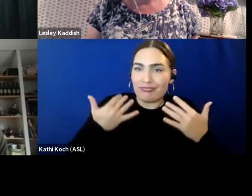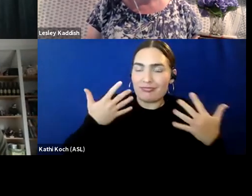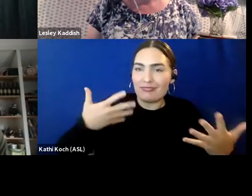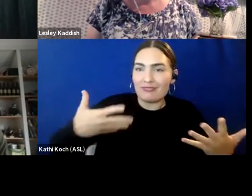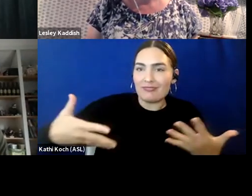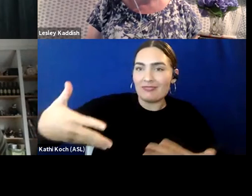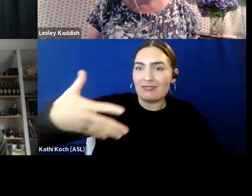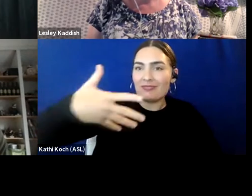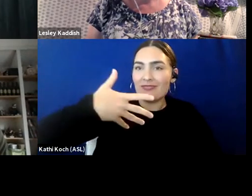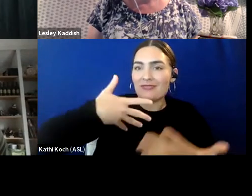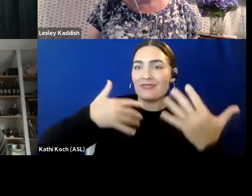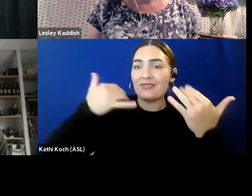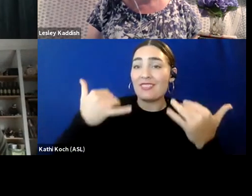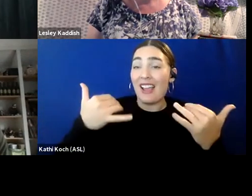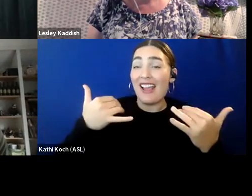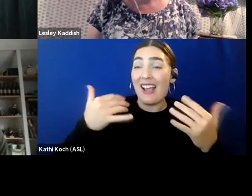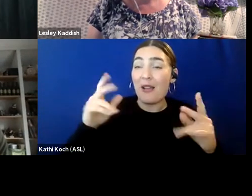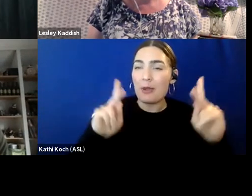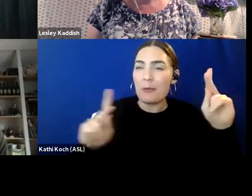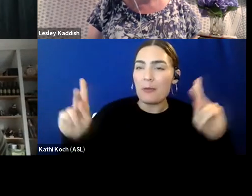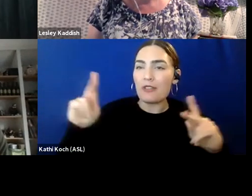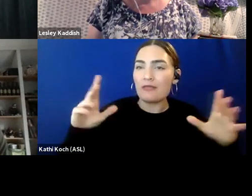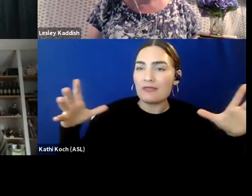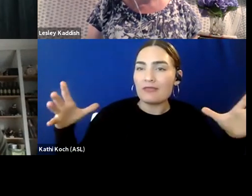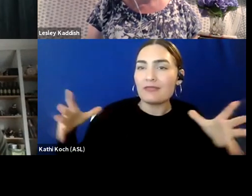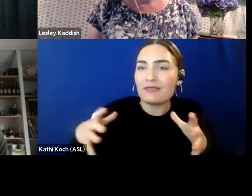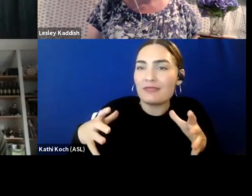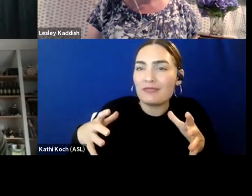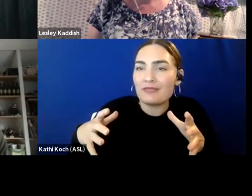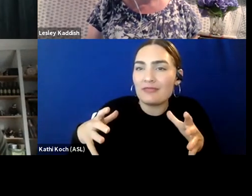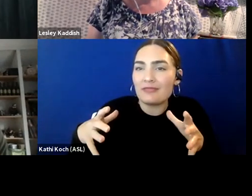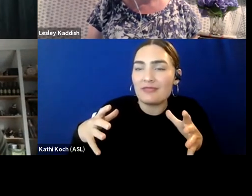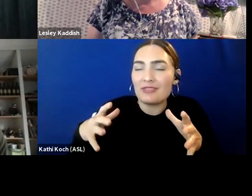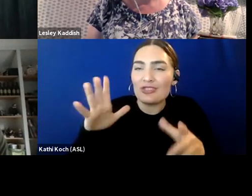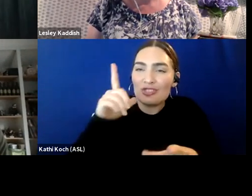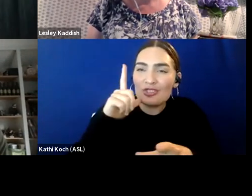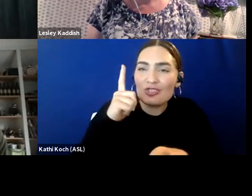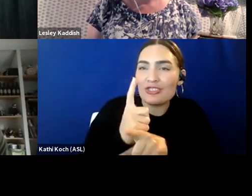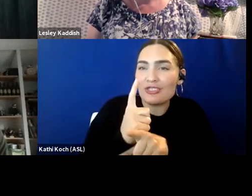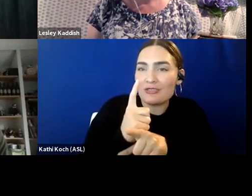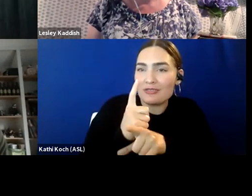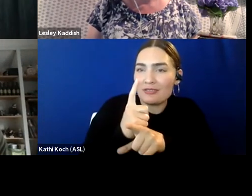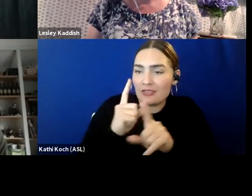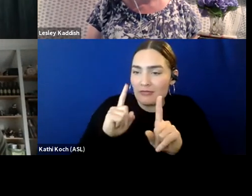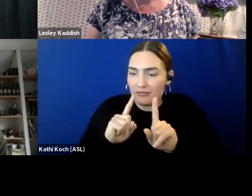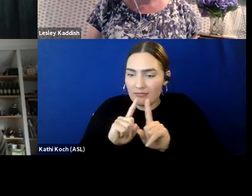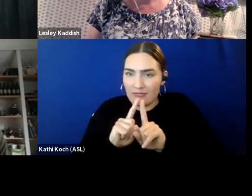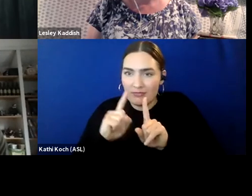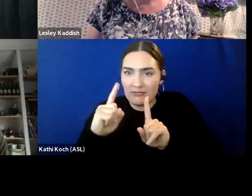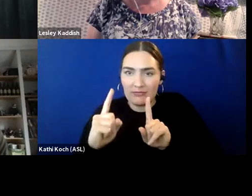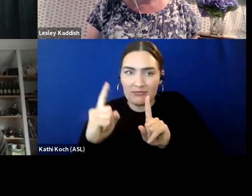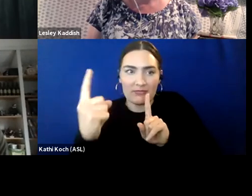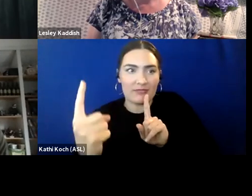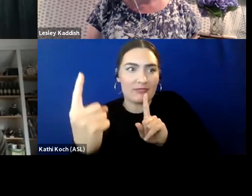Now the village gathers together. Sisters circle round one of their